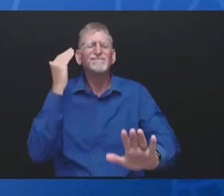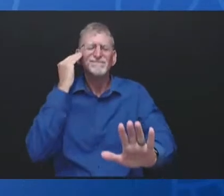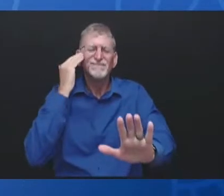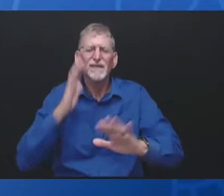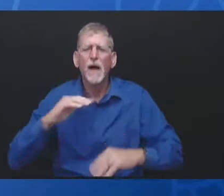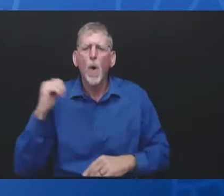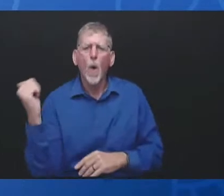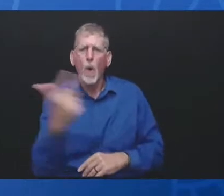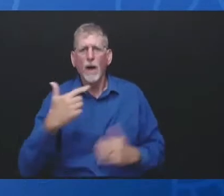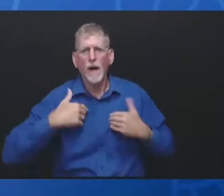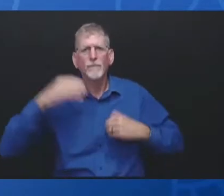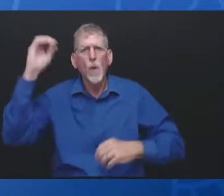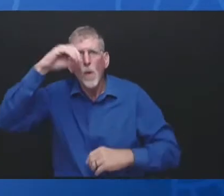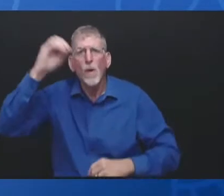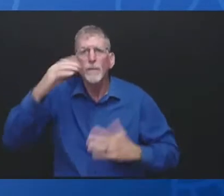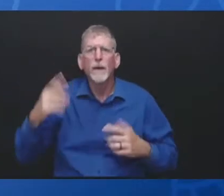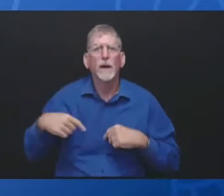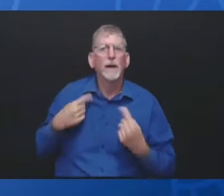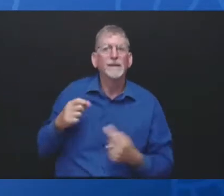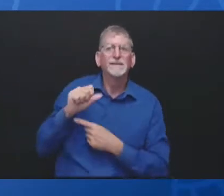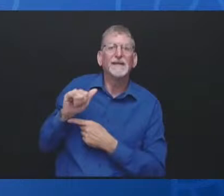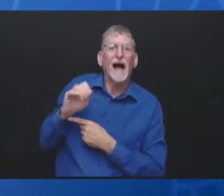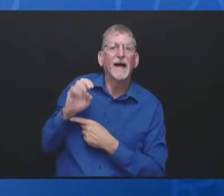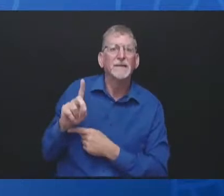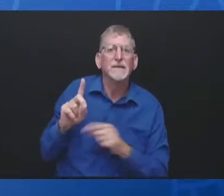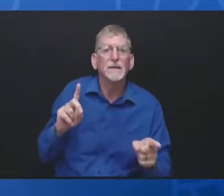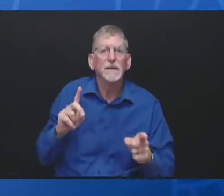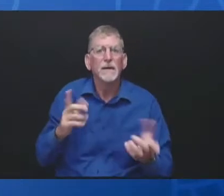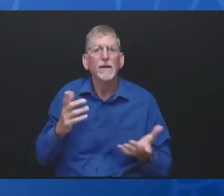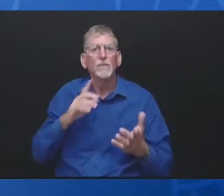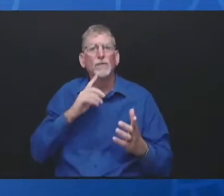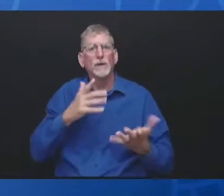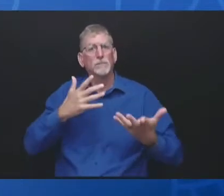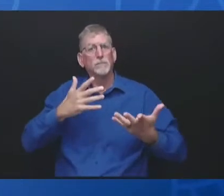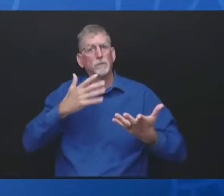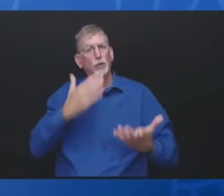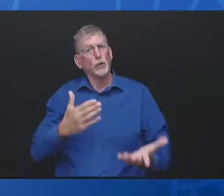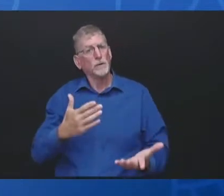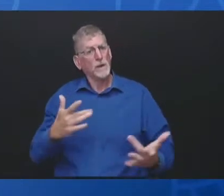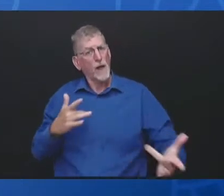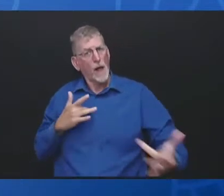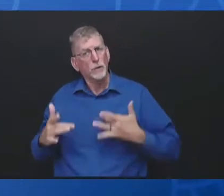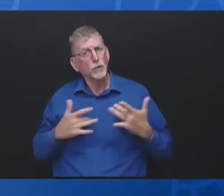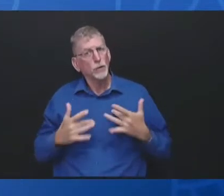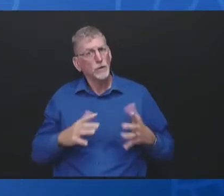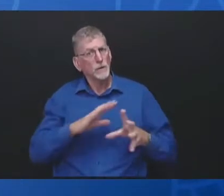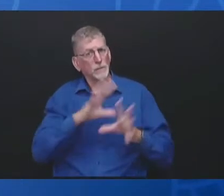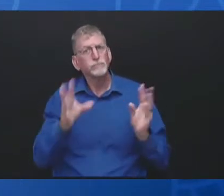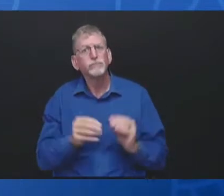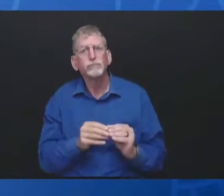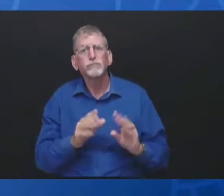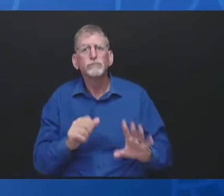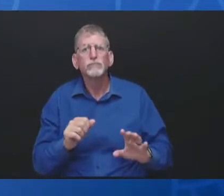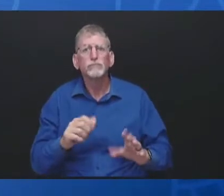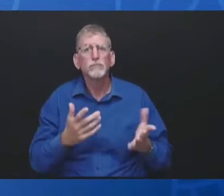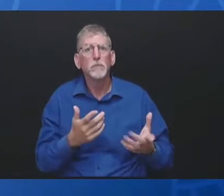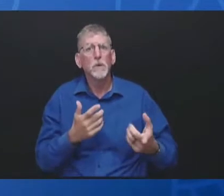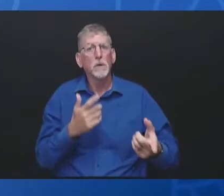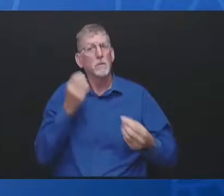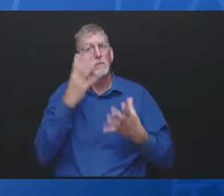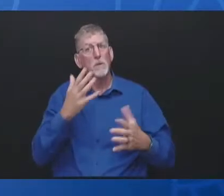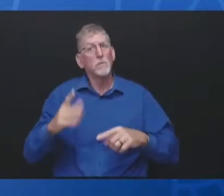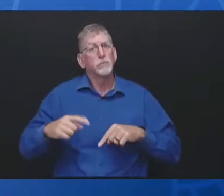Saeed, with your very well-founded concern, I can tell you that over almost